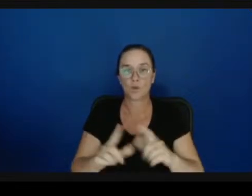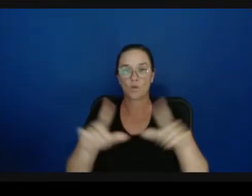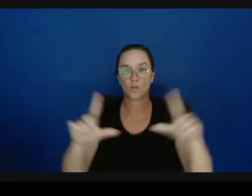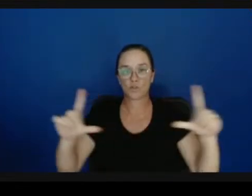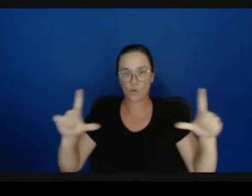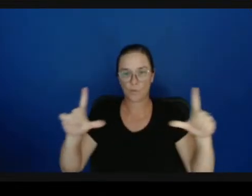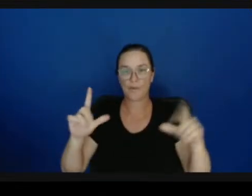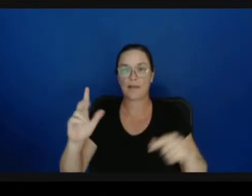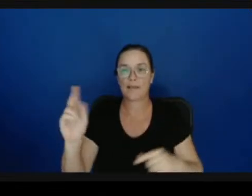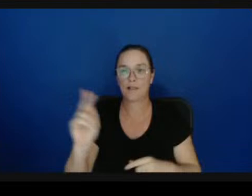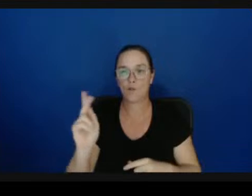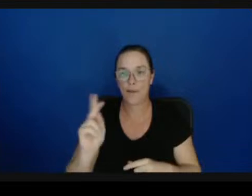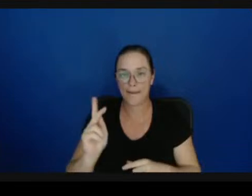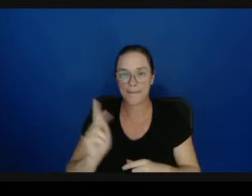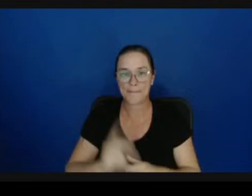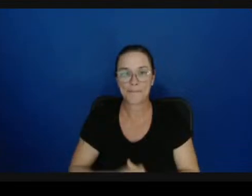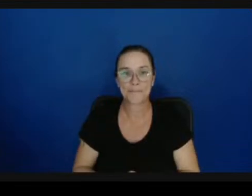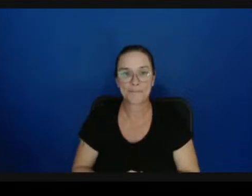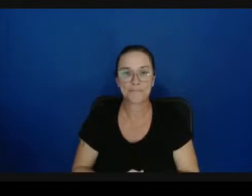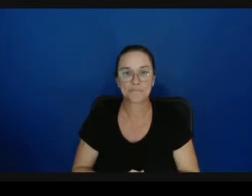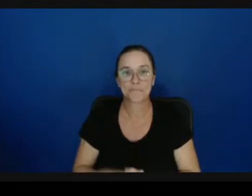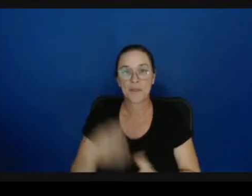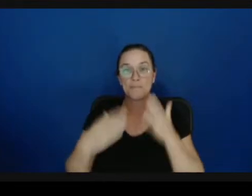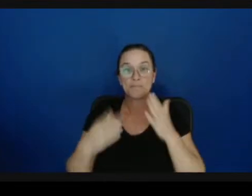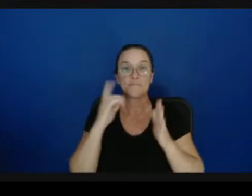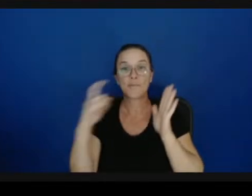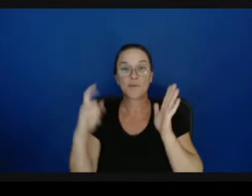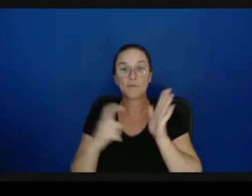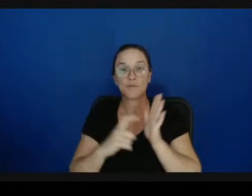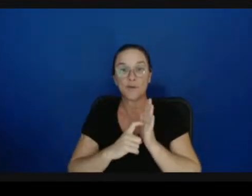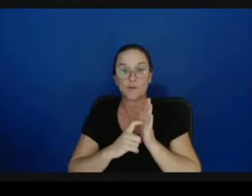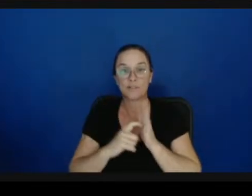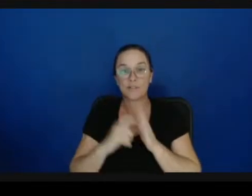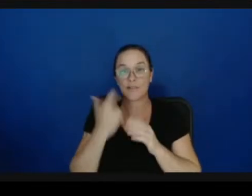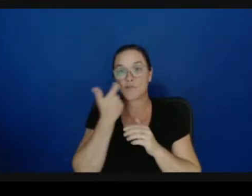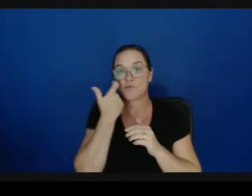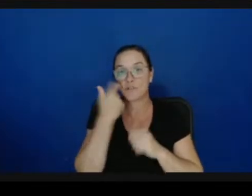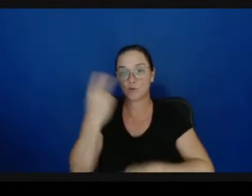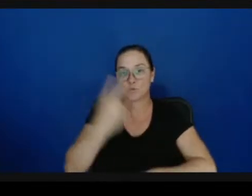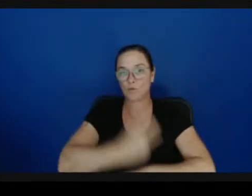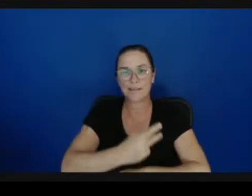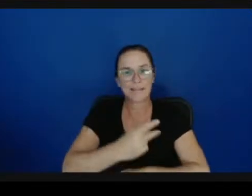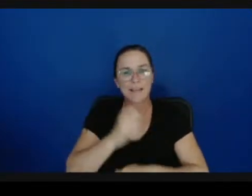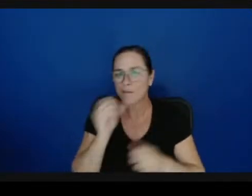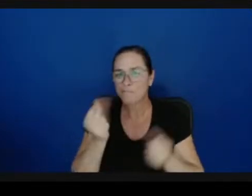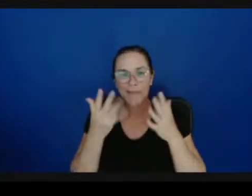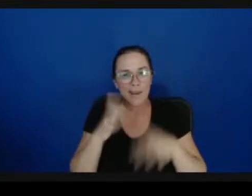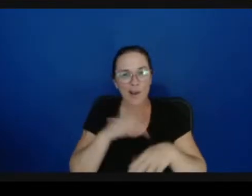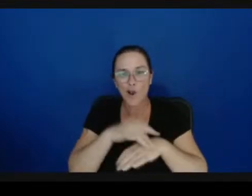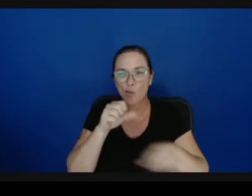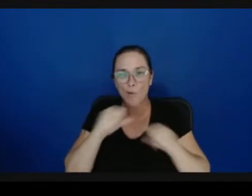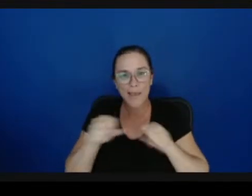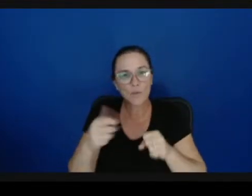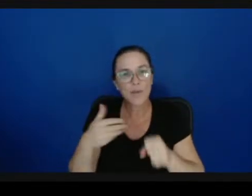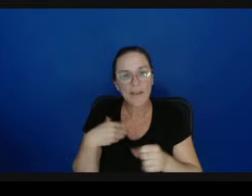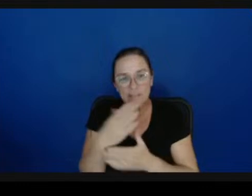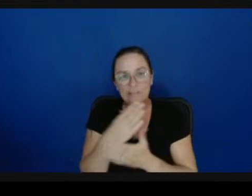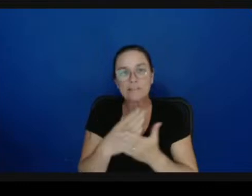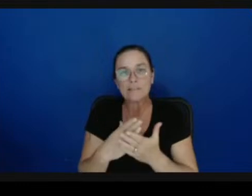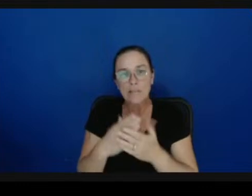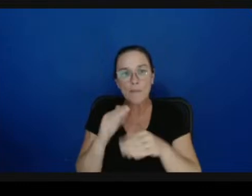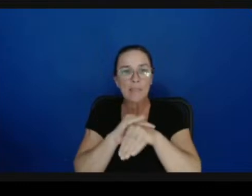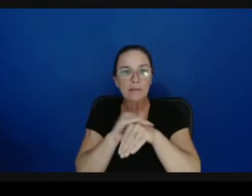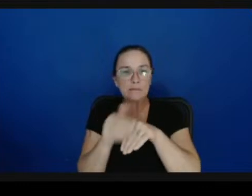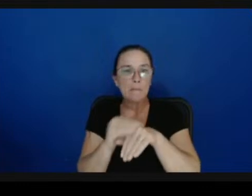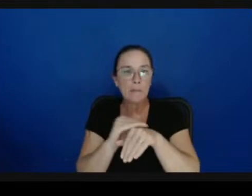we're interested in. And what you might notice is that in the last 2 days, there have not been that many earthquakes. There have been some around the summit, a handful over